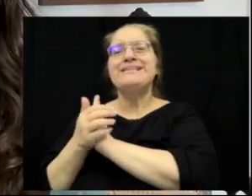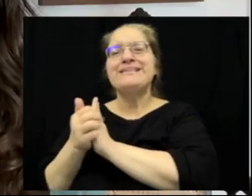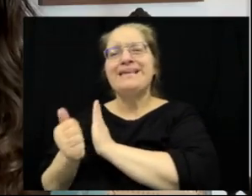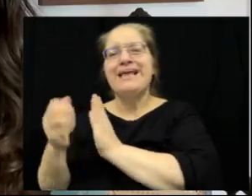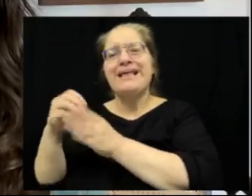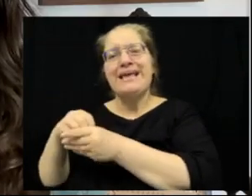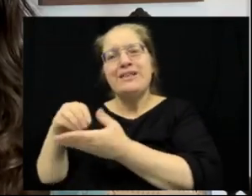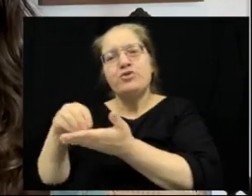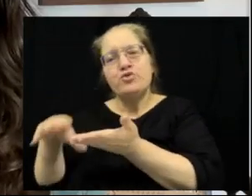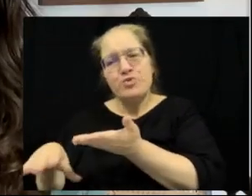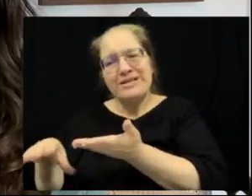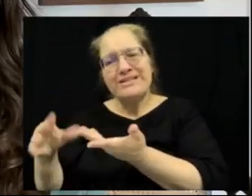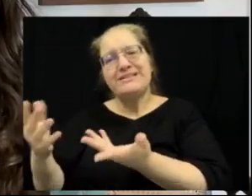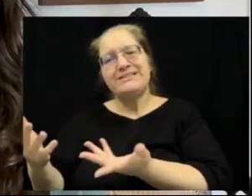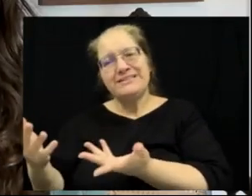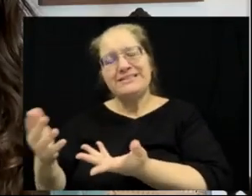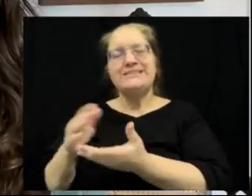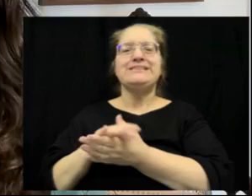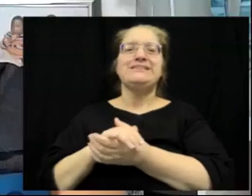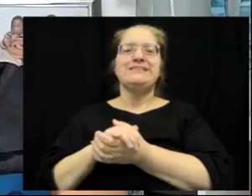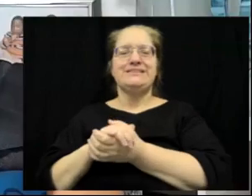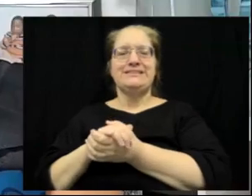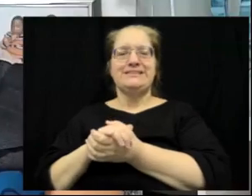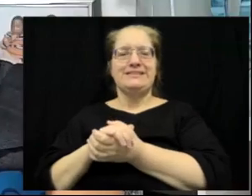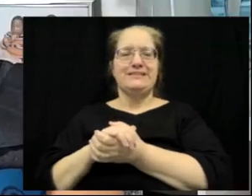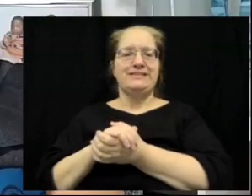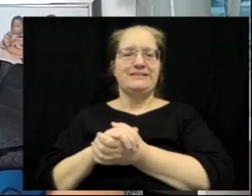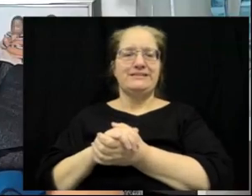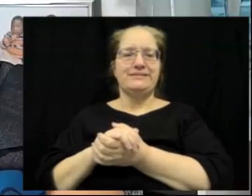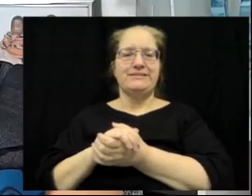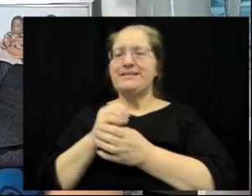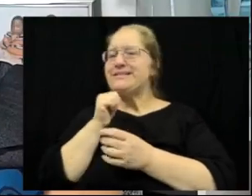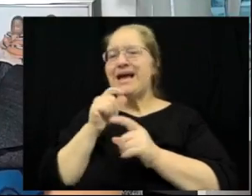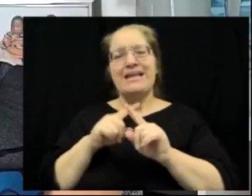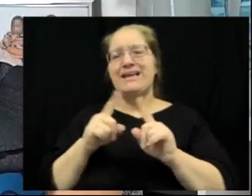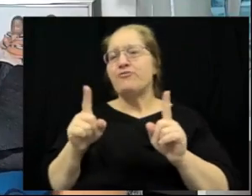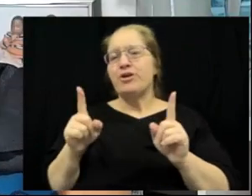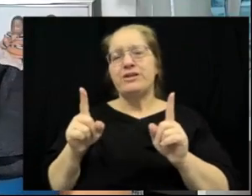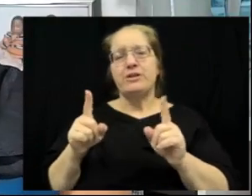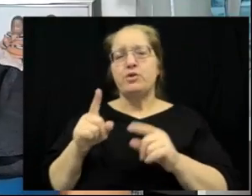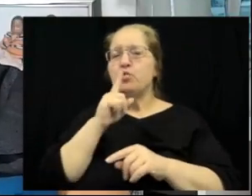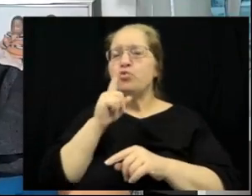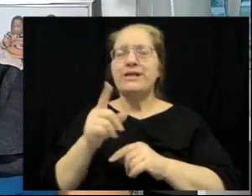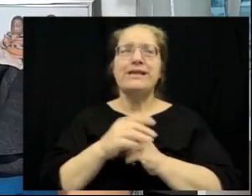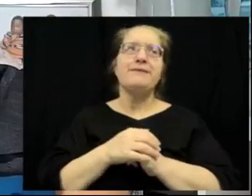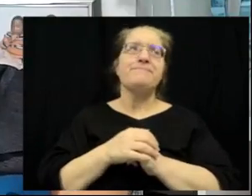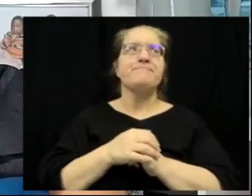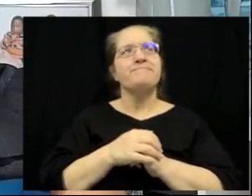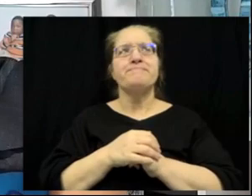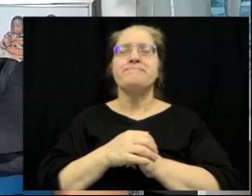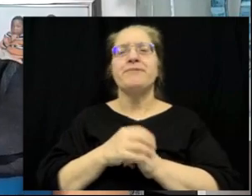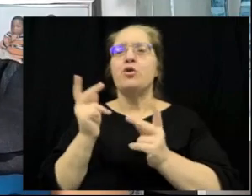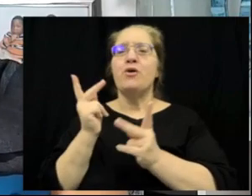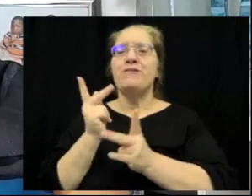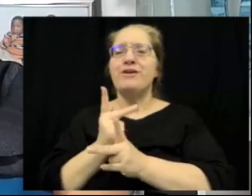in them. So if there's no difference, you really just have to figure out